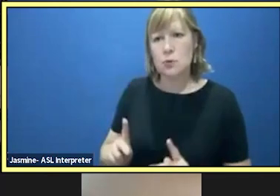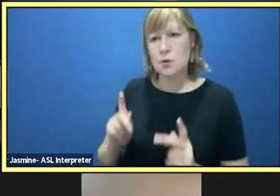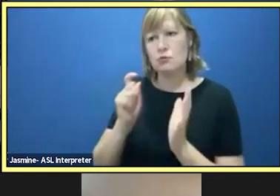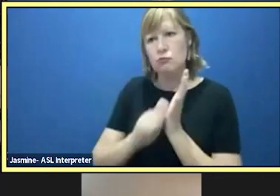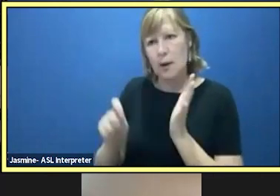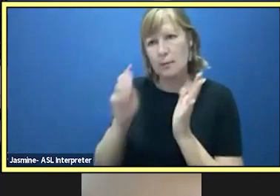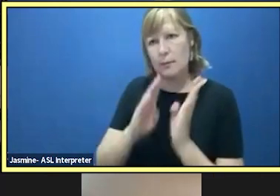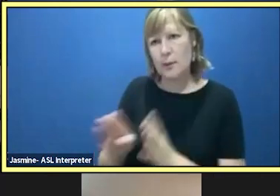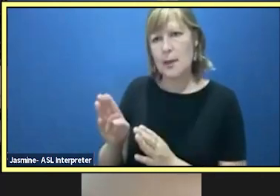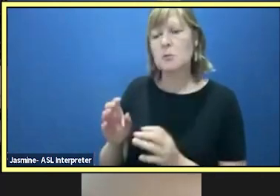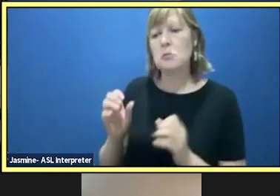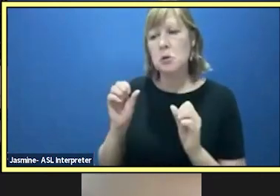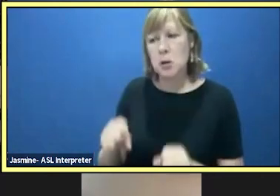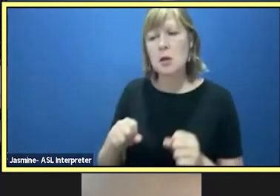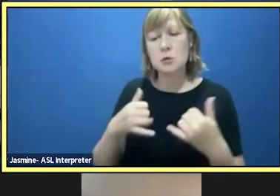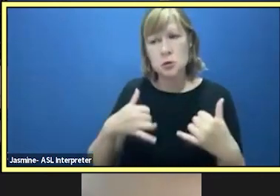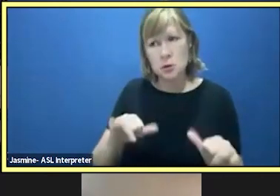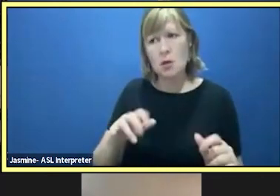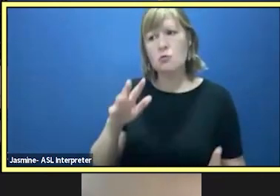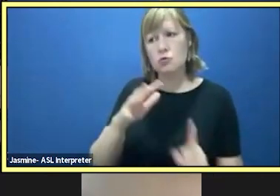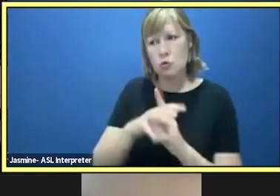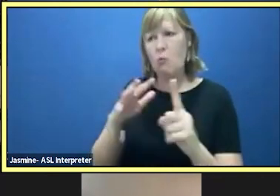input to support your loved one.